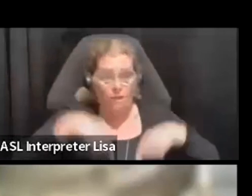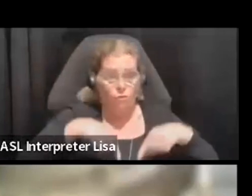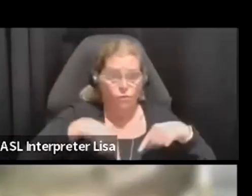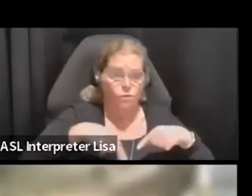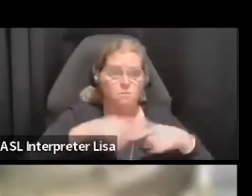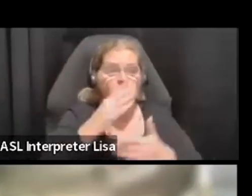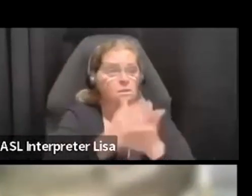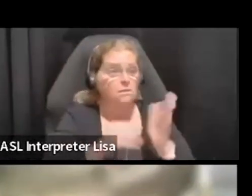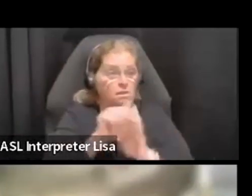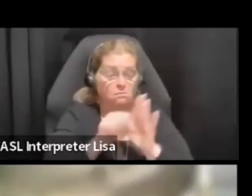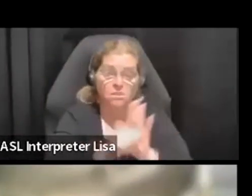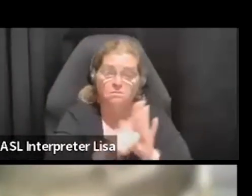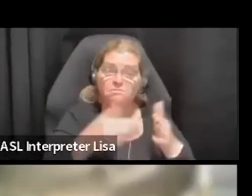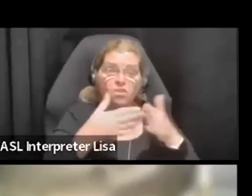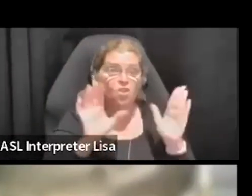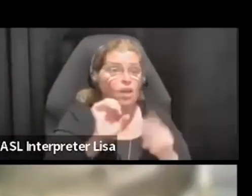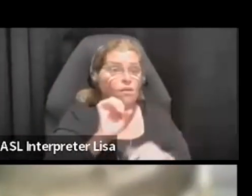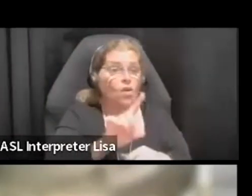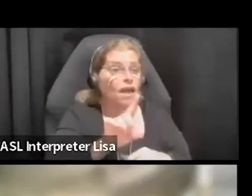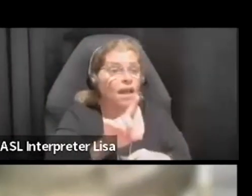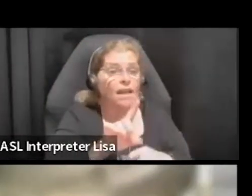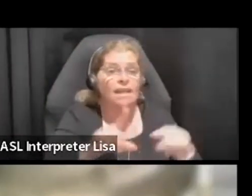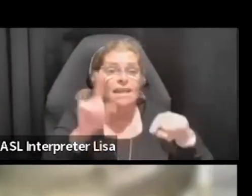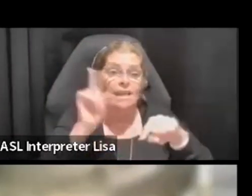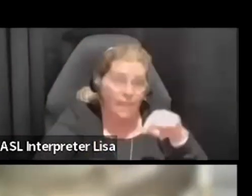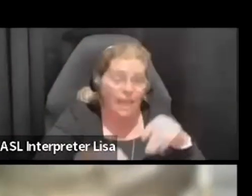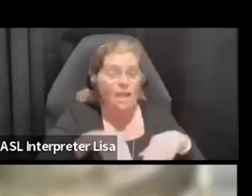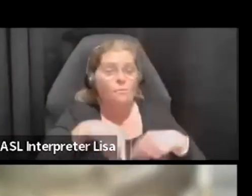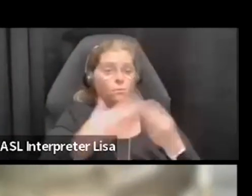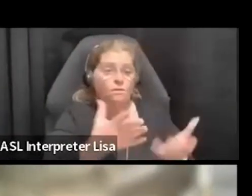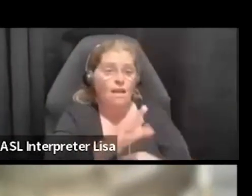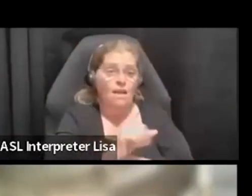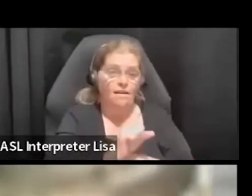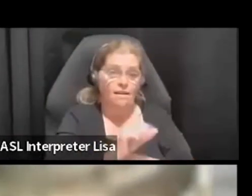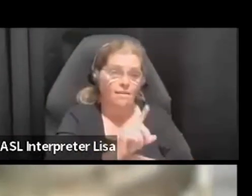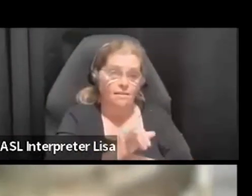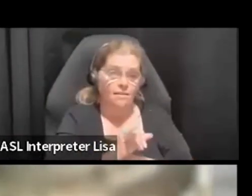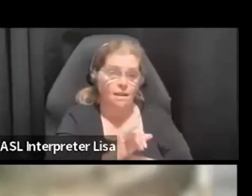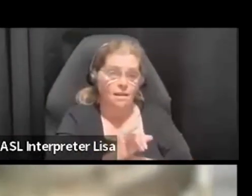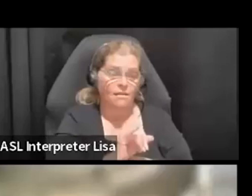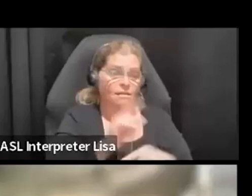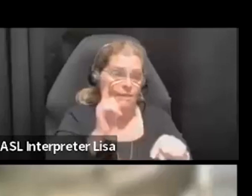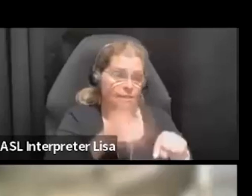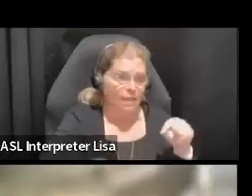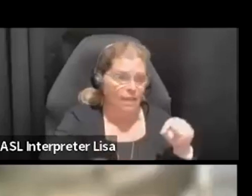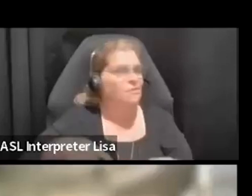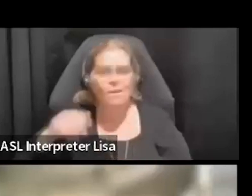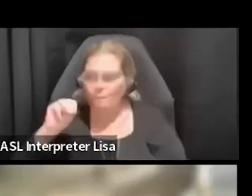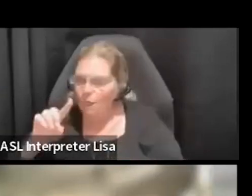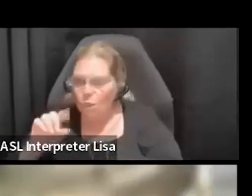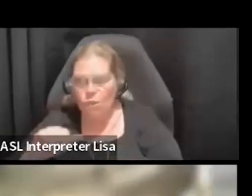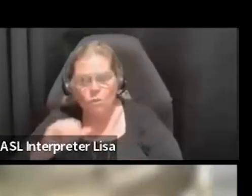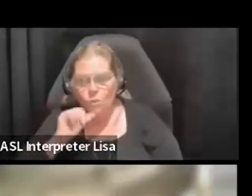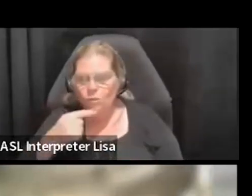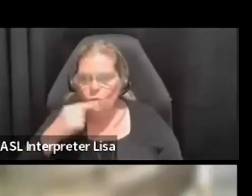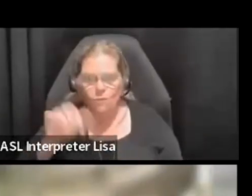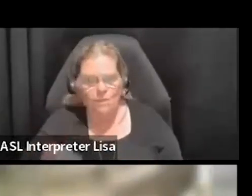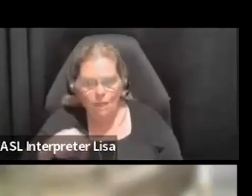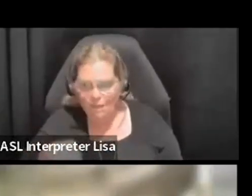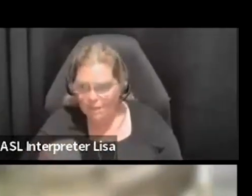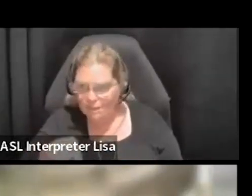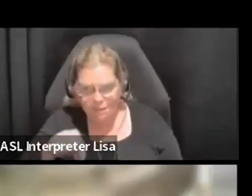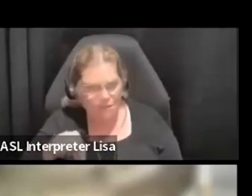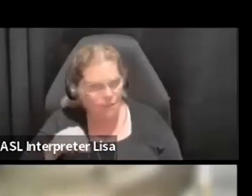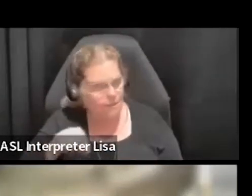that say general education teachers cannot provide specially designed instruction, and that is not what we say in the state of Maryland. No. So I